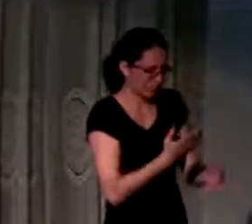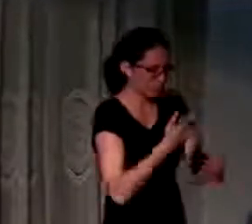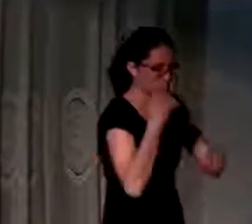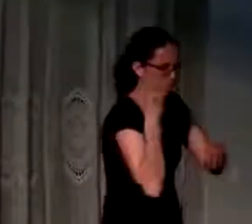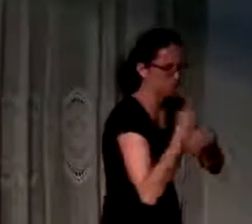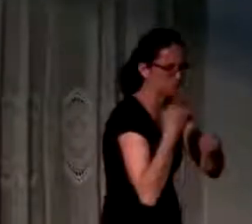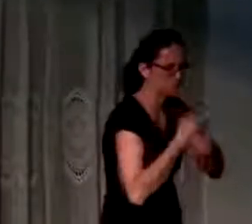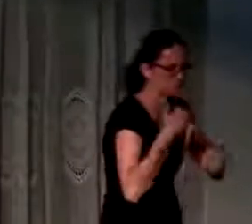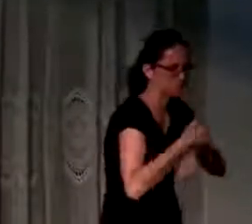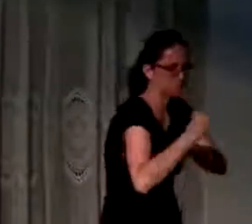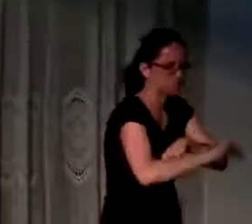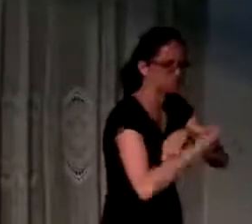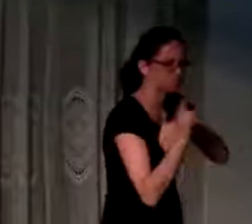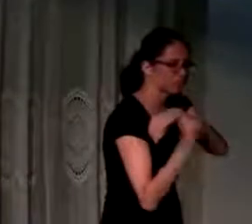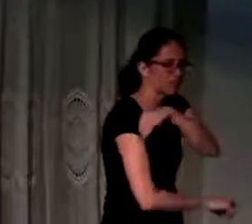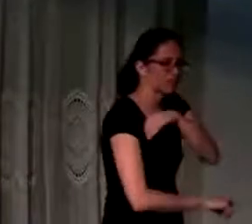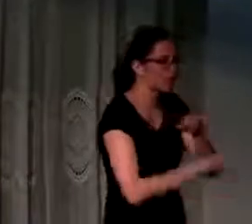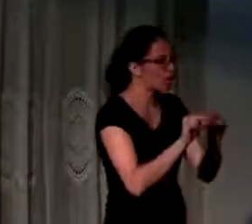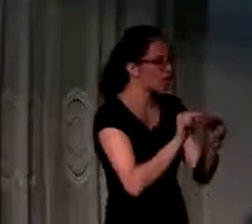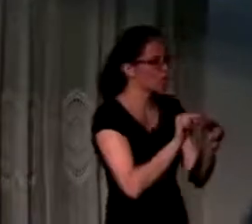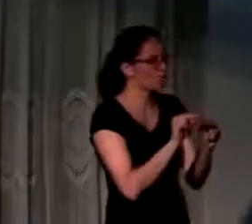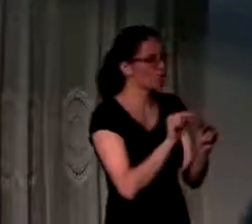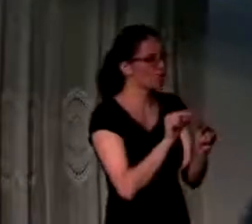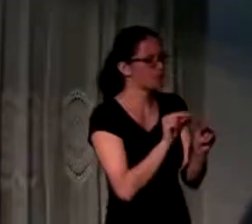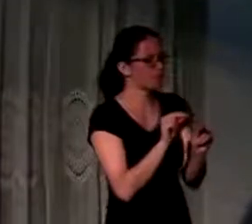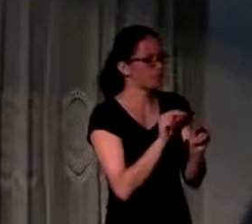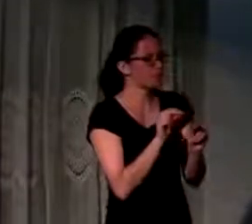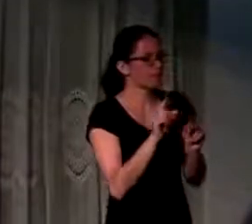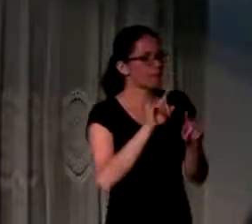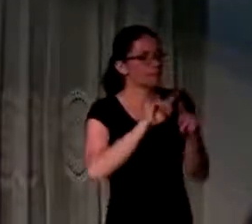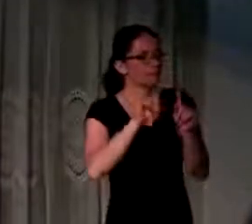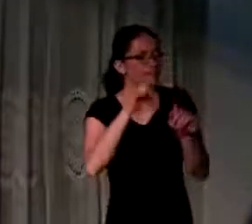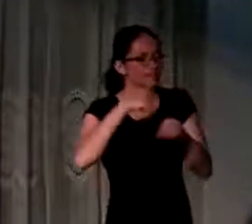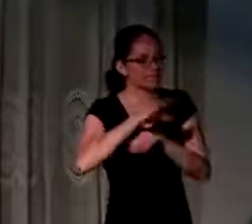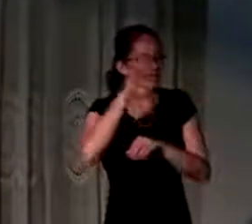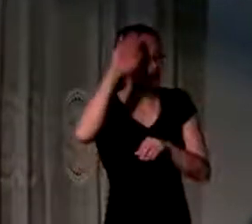that the world through him might be saved.